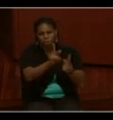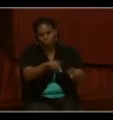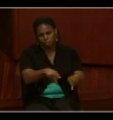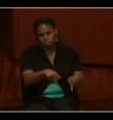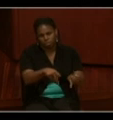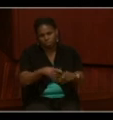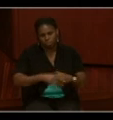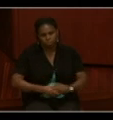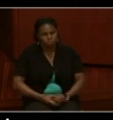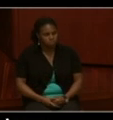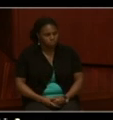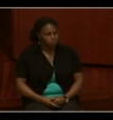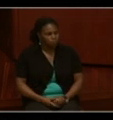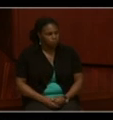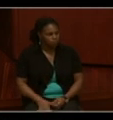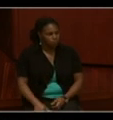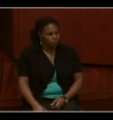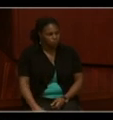before.